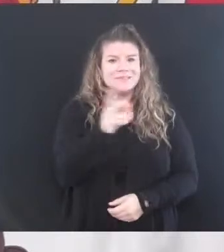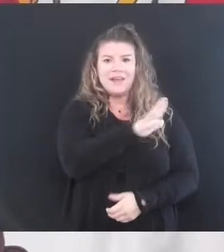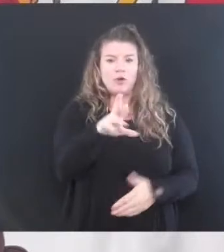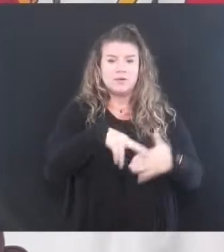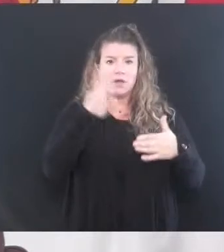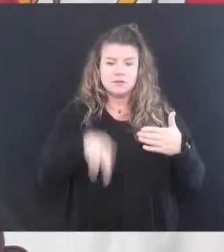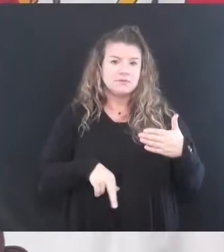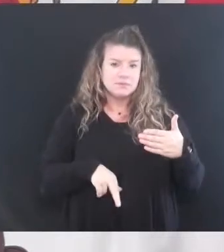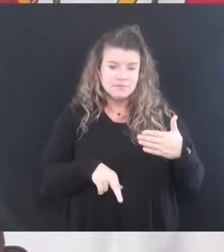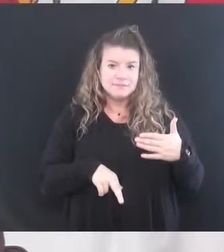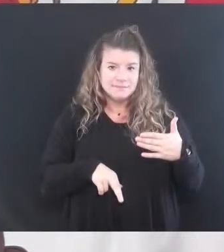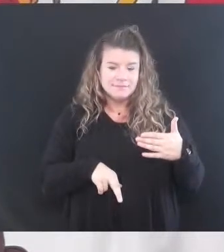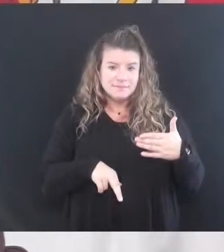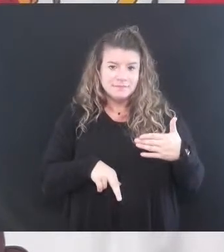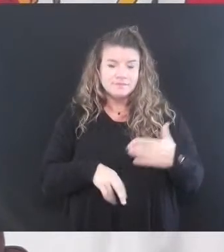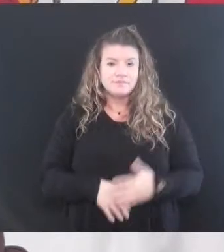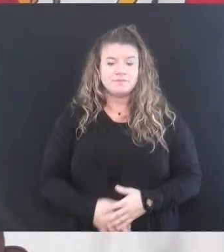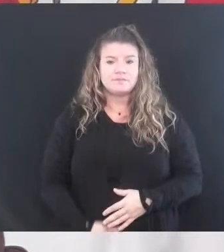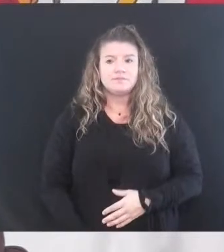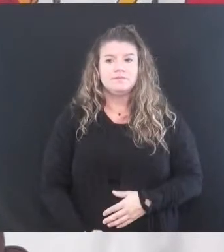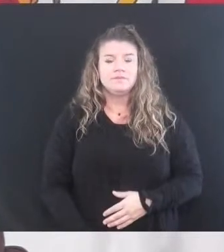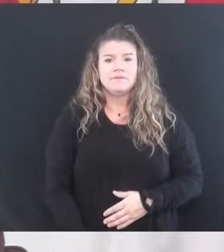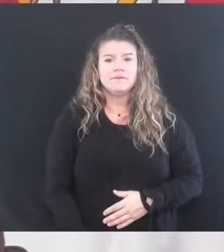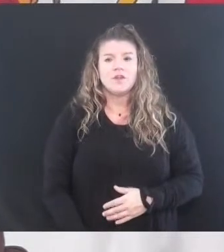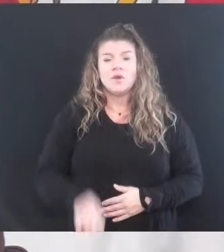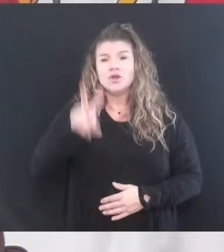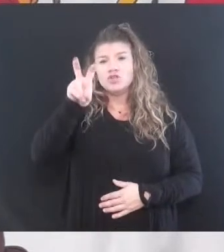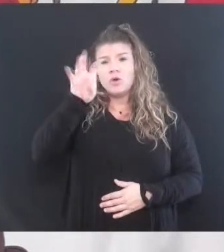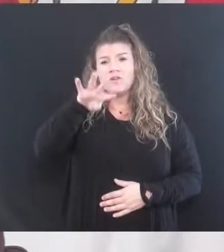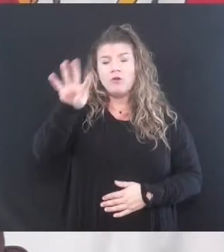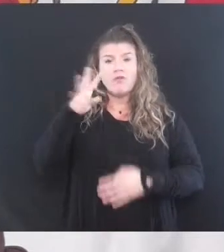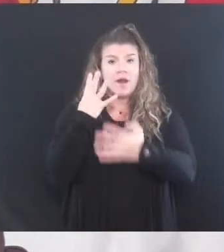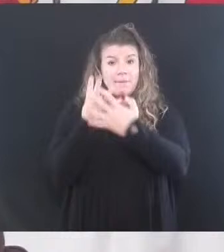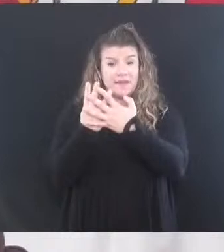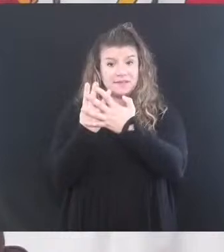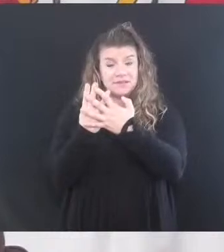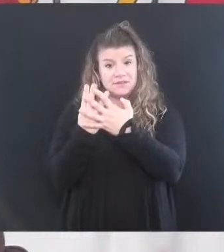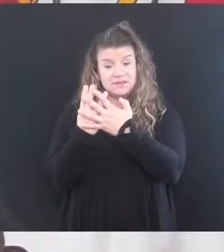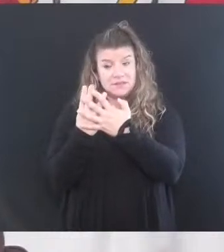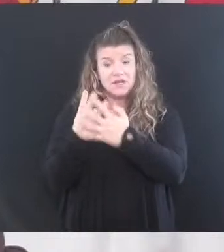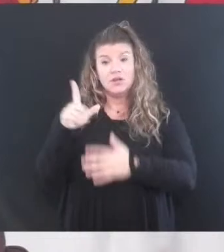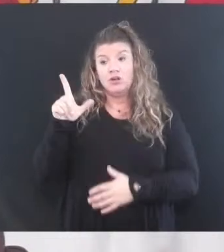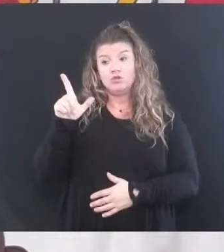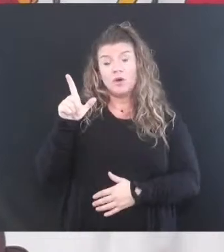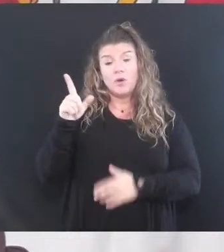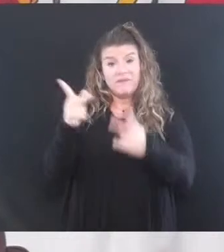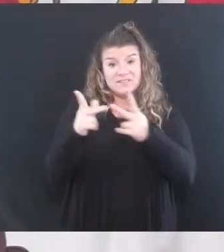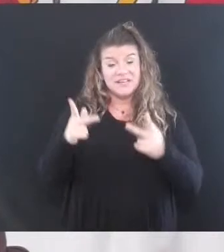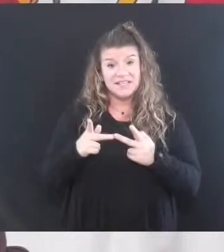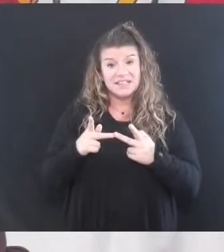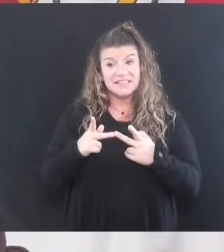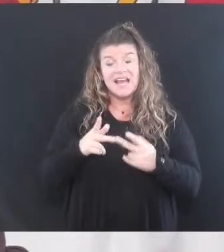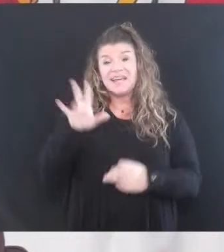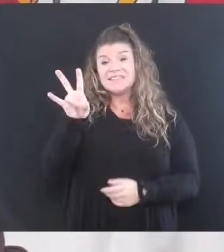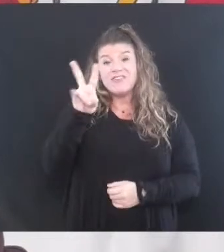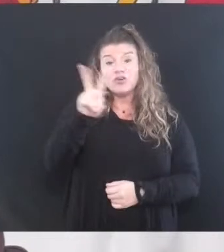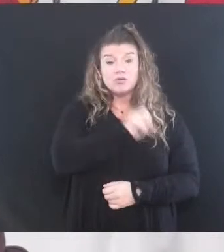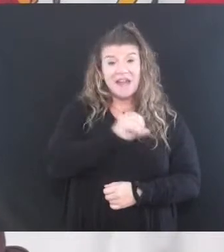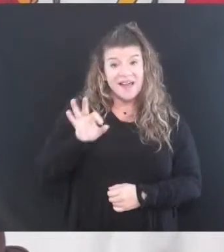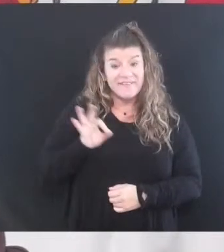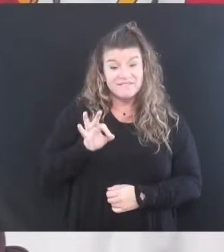results. We got 244 inmates with this at 21 facilities and 72